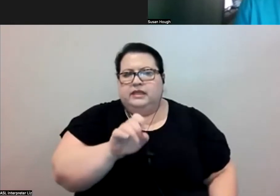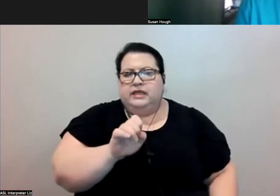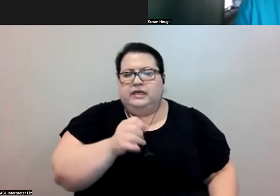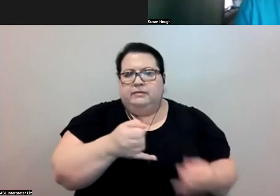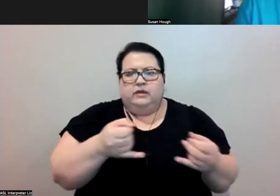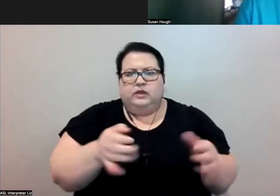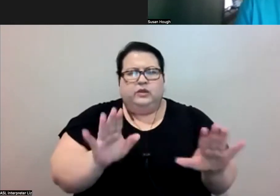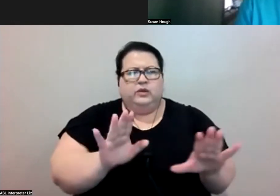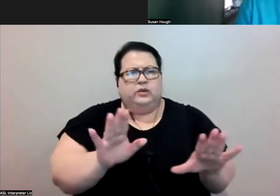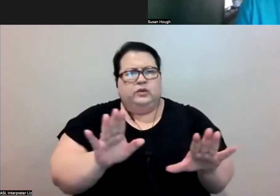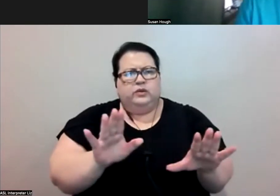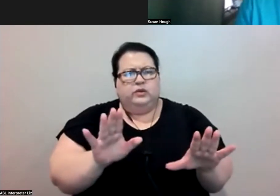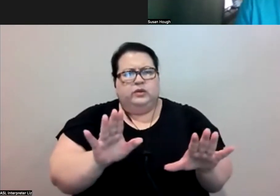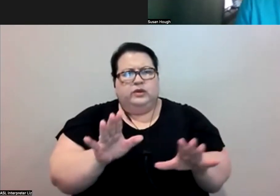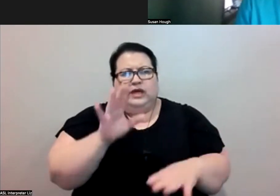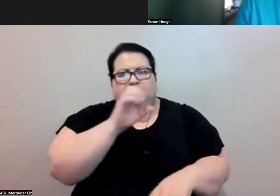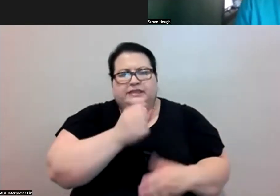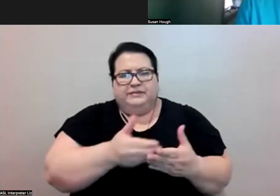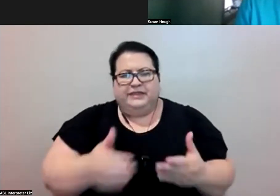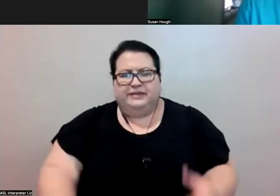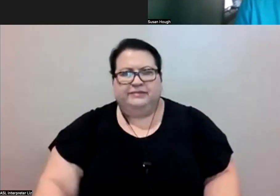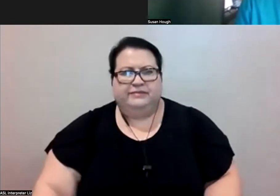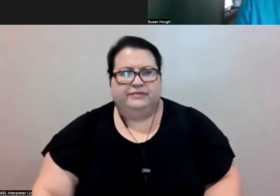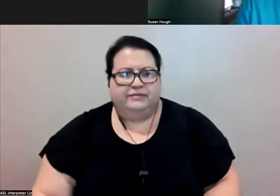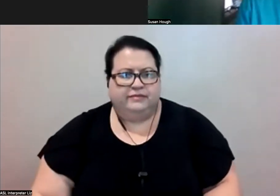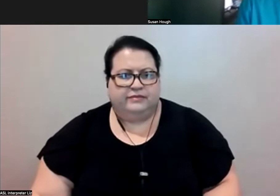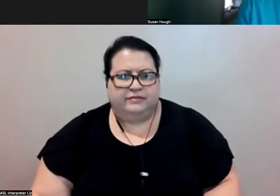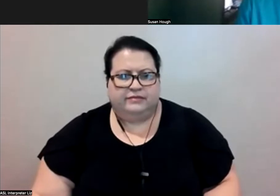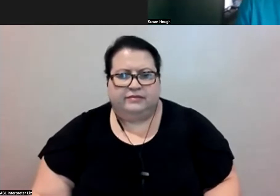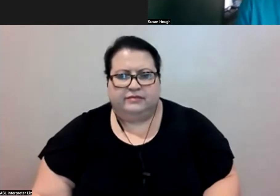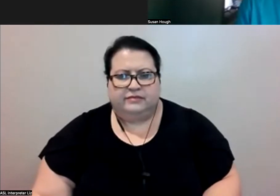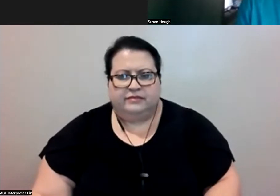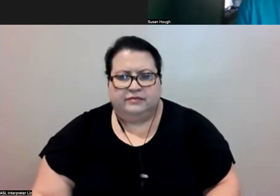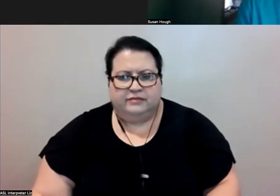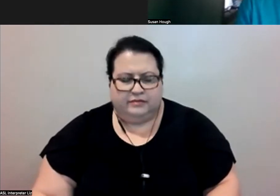California. Oh, no, I skipped over something. Next slide.